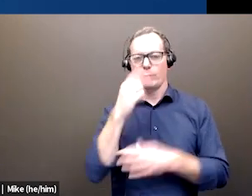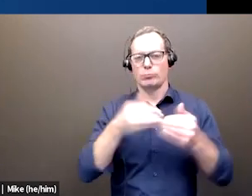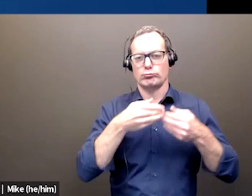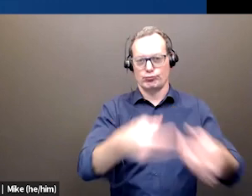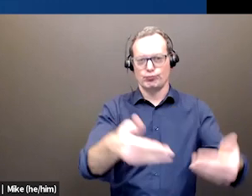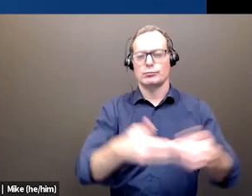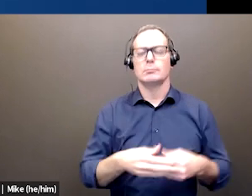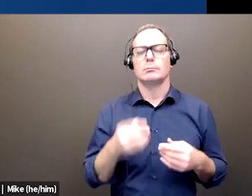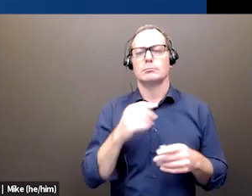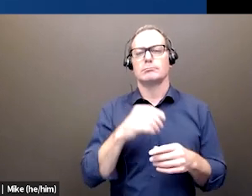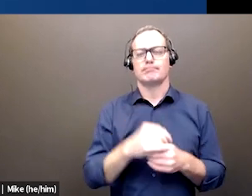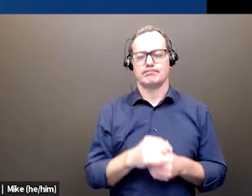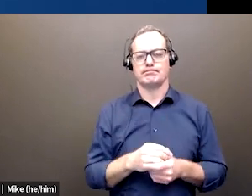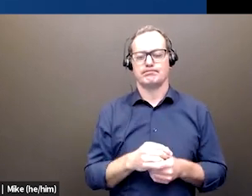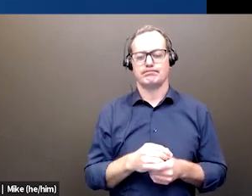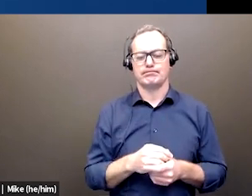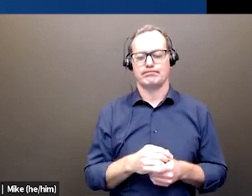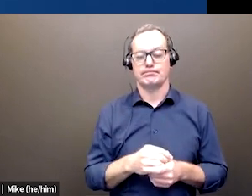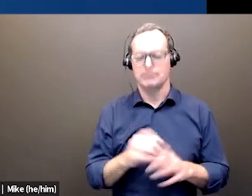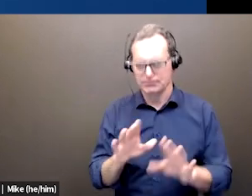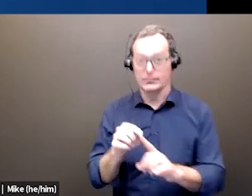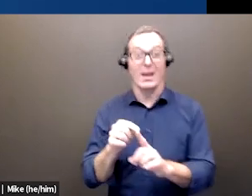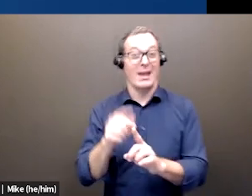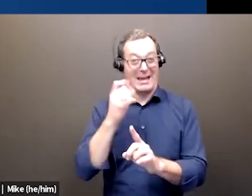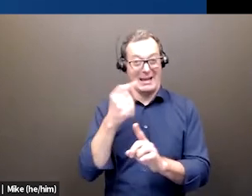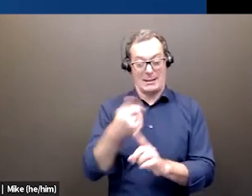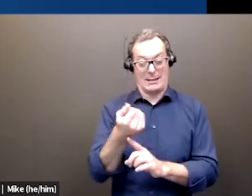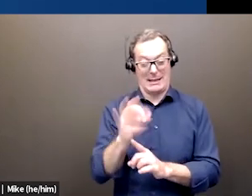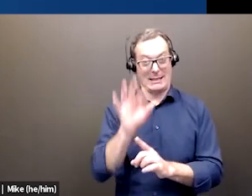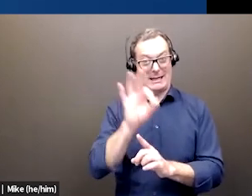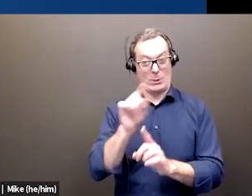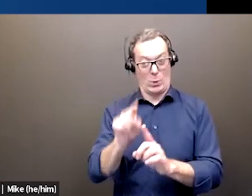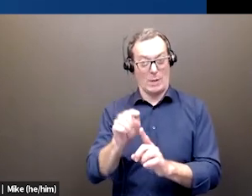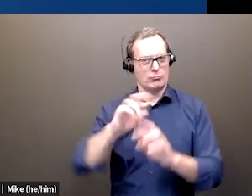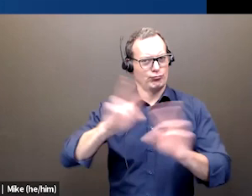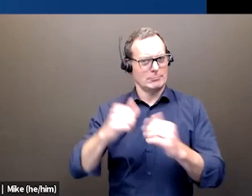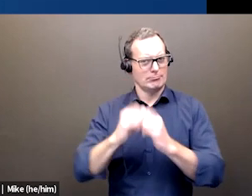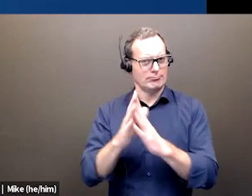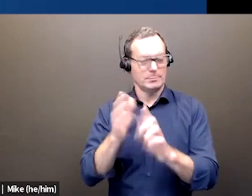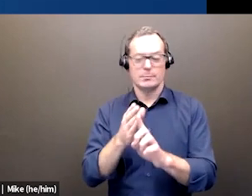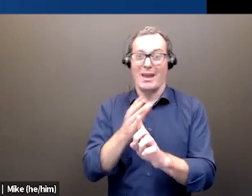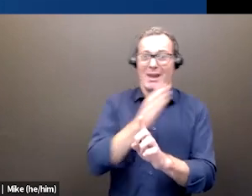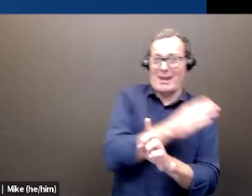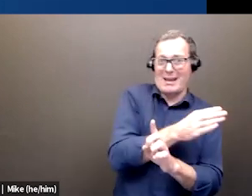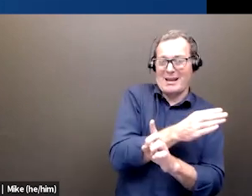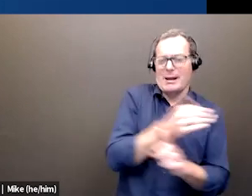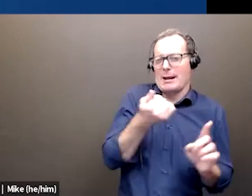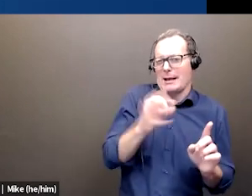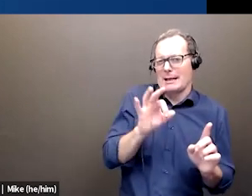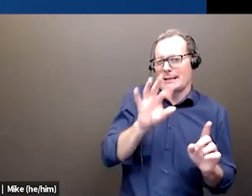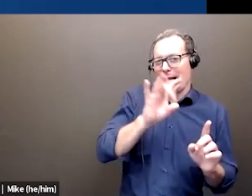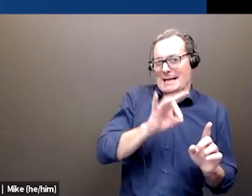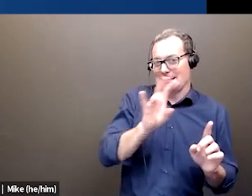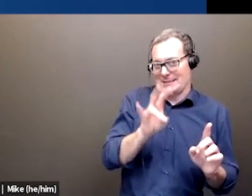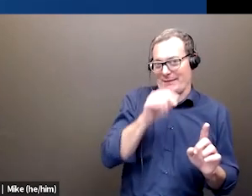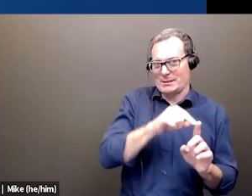However, it was from the first survey in 1987 that CUPW became aware of the